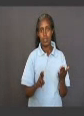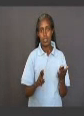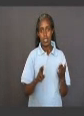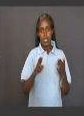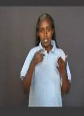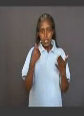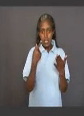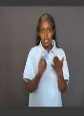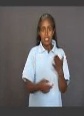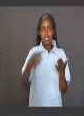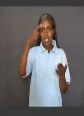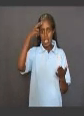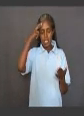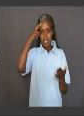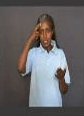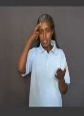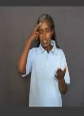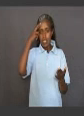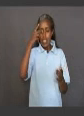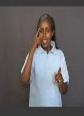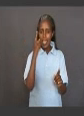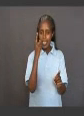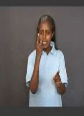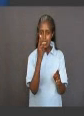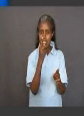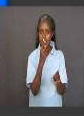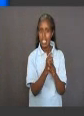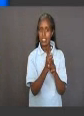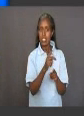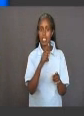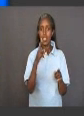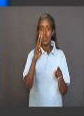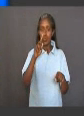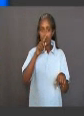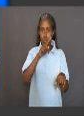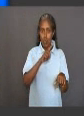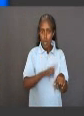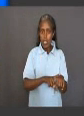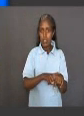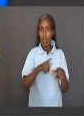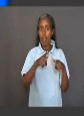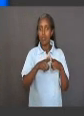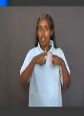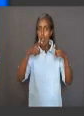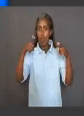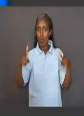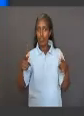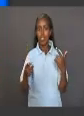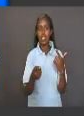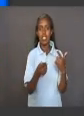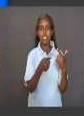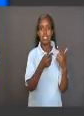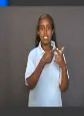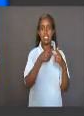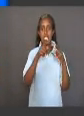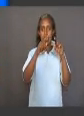In this case, they are exactly twice as long in the second